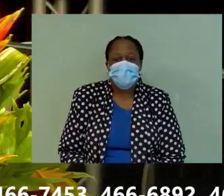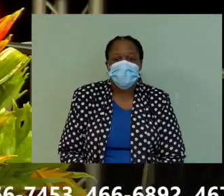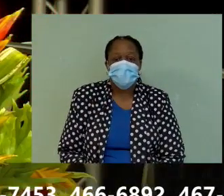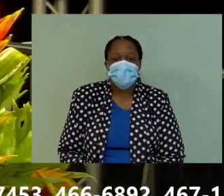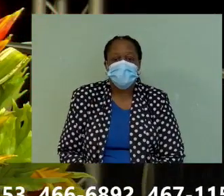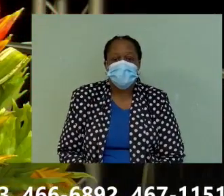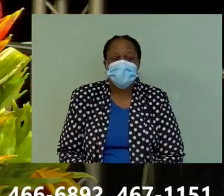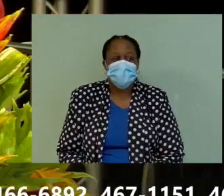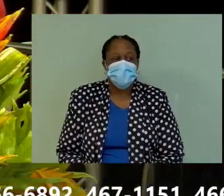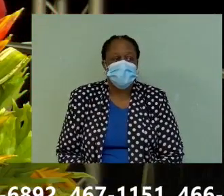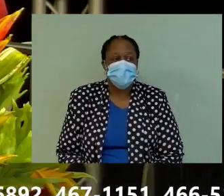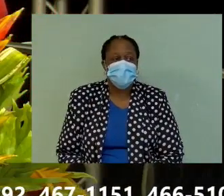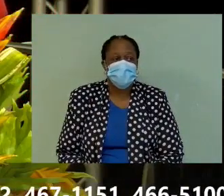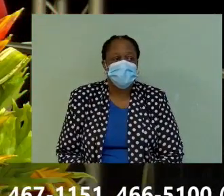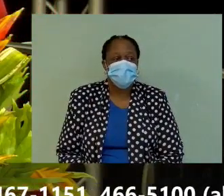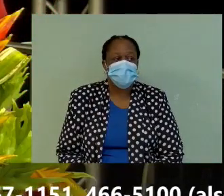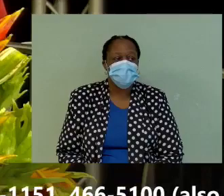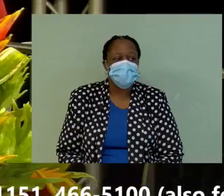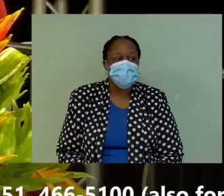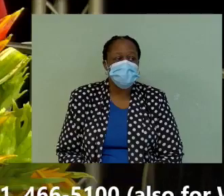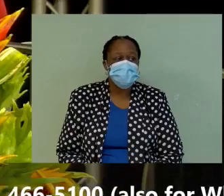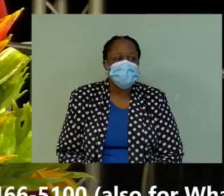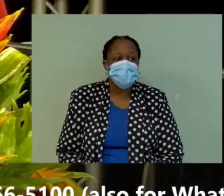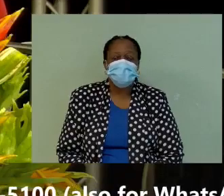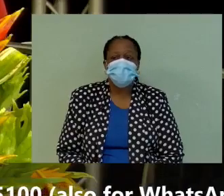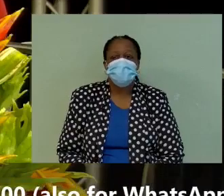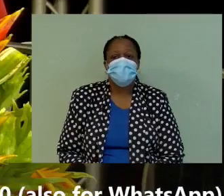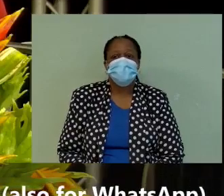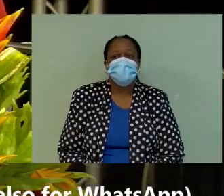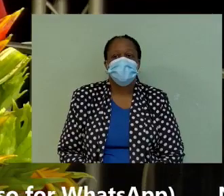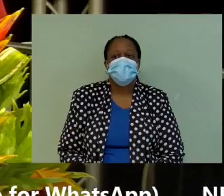from Nurse Jack.